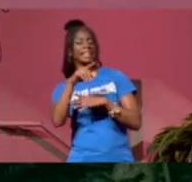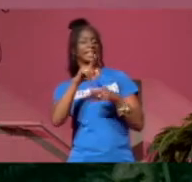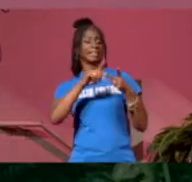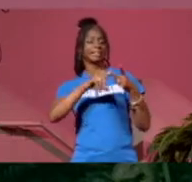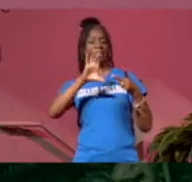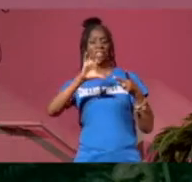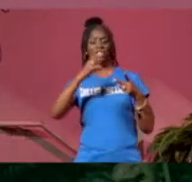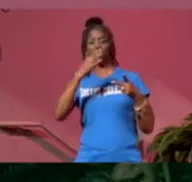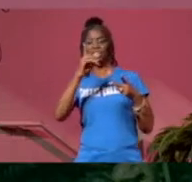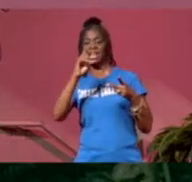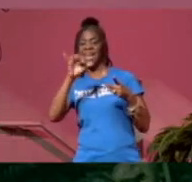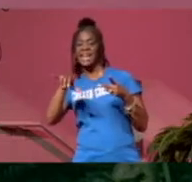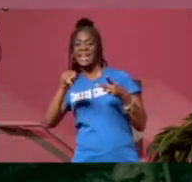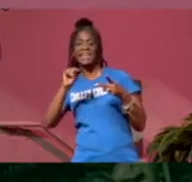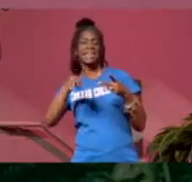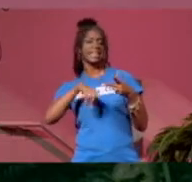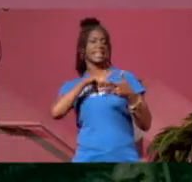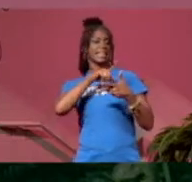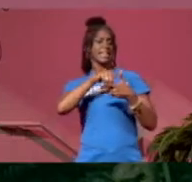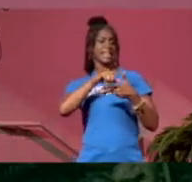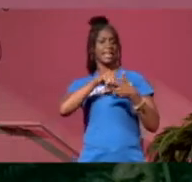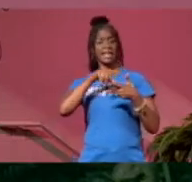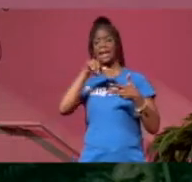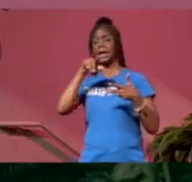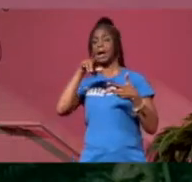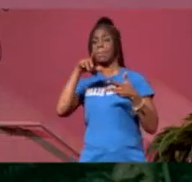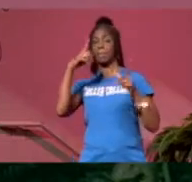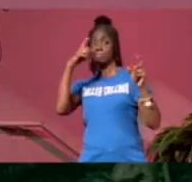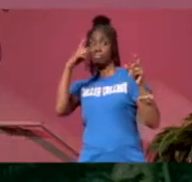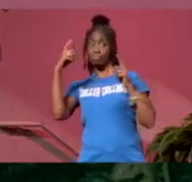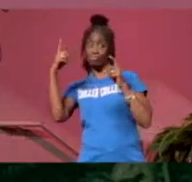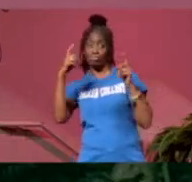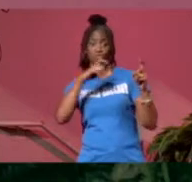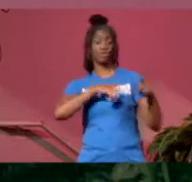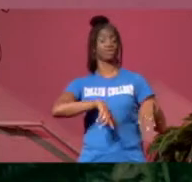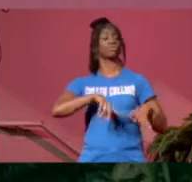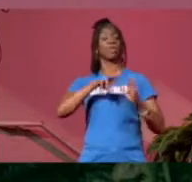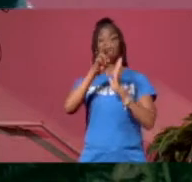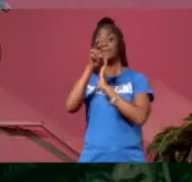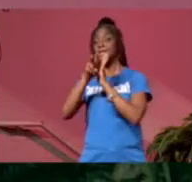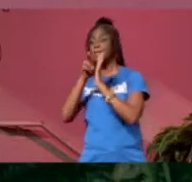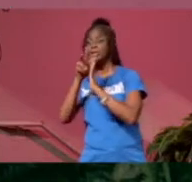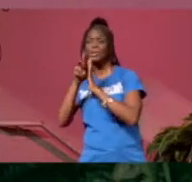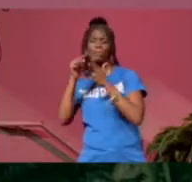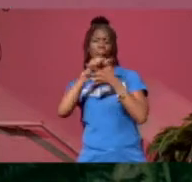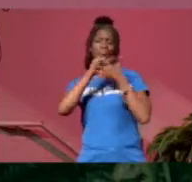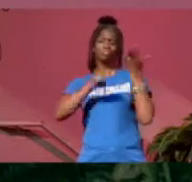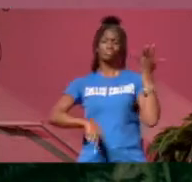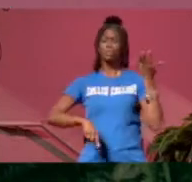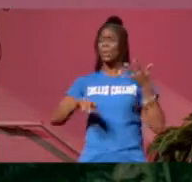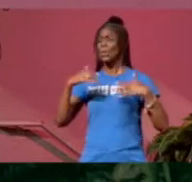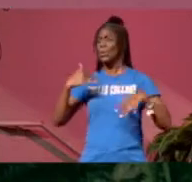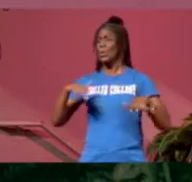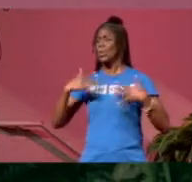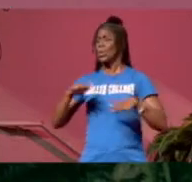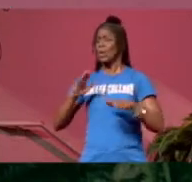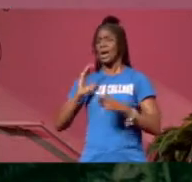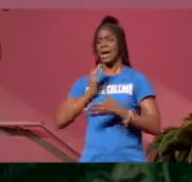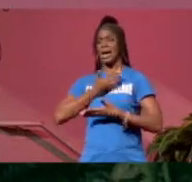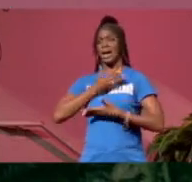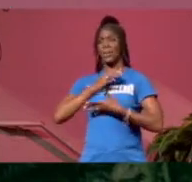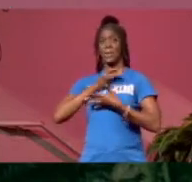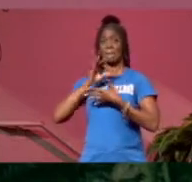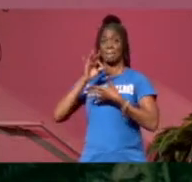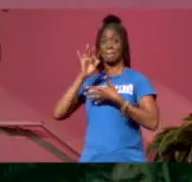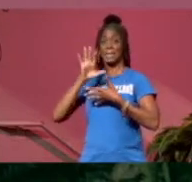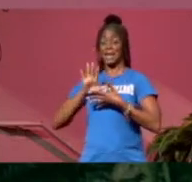Jack, come on, took pictures, Chris, who ran sound and produced our videos for the month, and of course, our beloved senior pastor whose vision we are